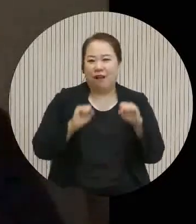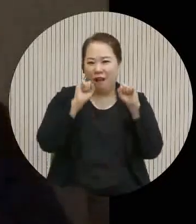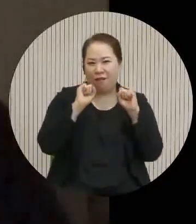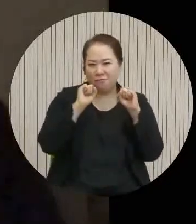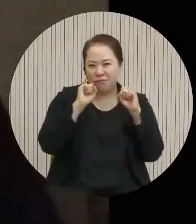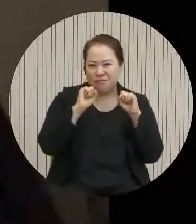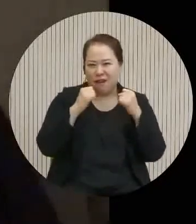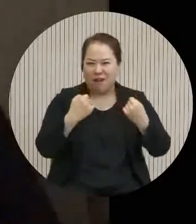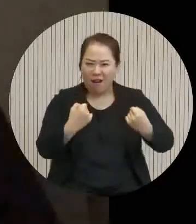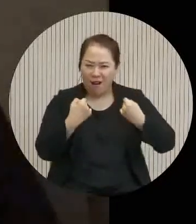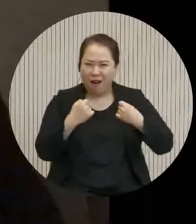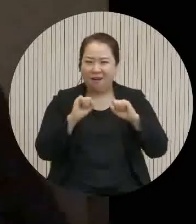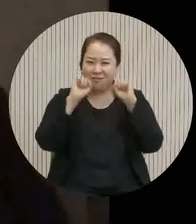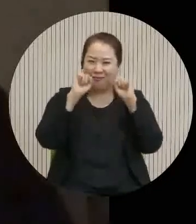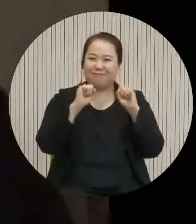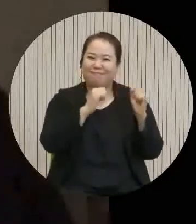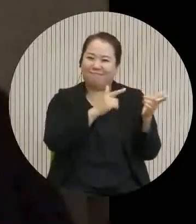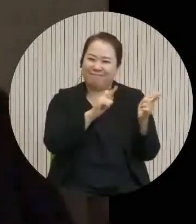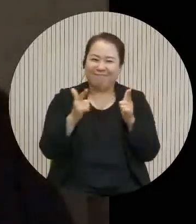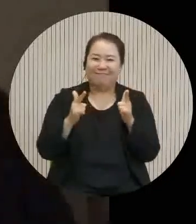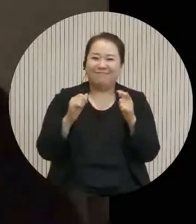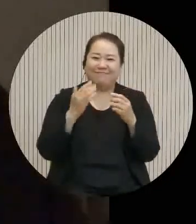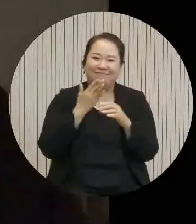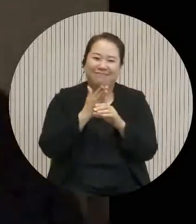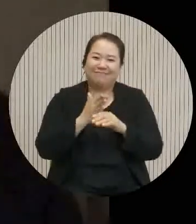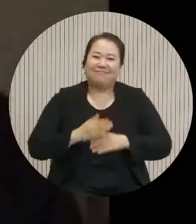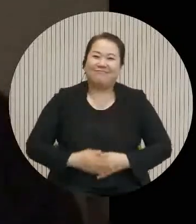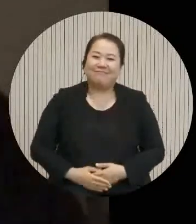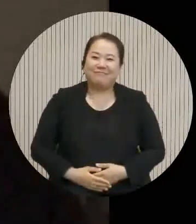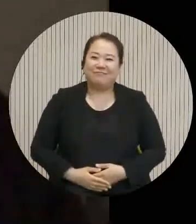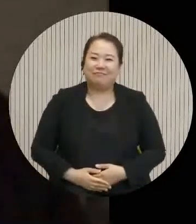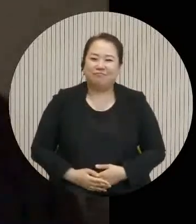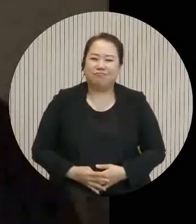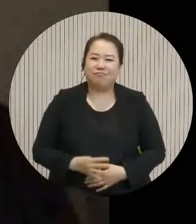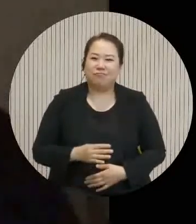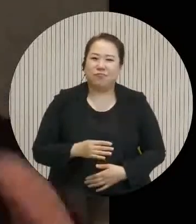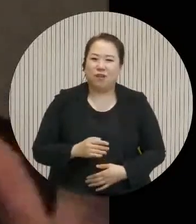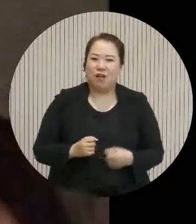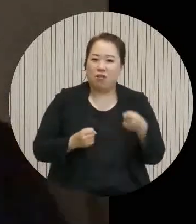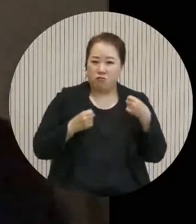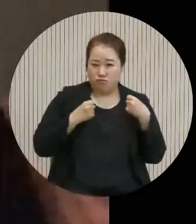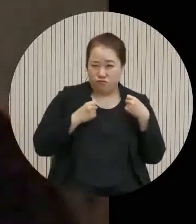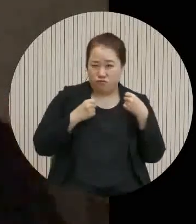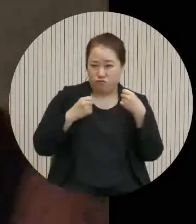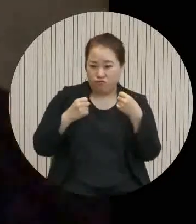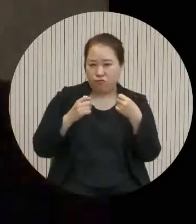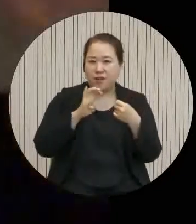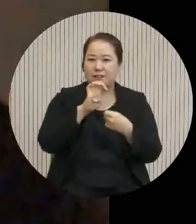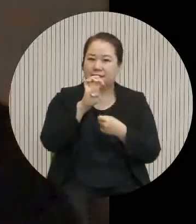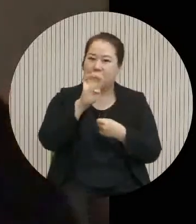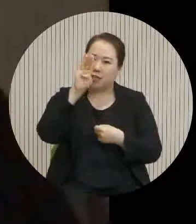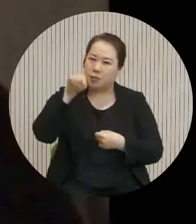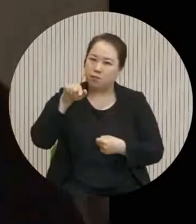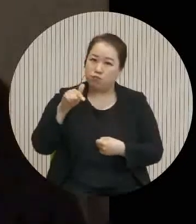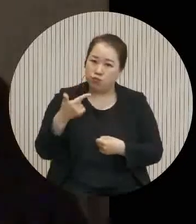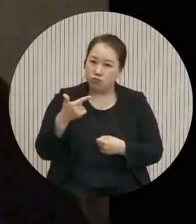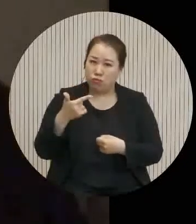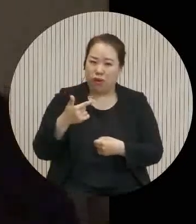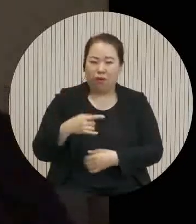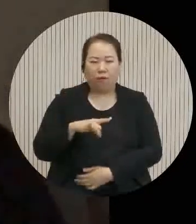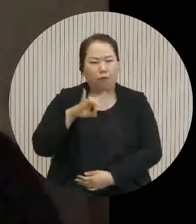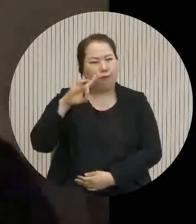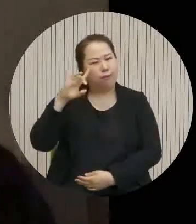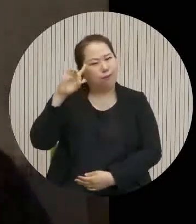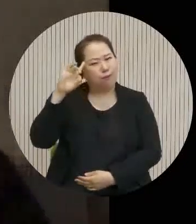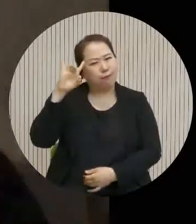best gym in the world. So I drove that ride 40 minutes a week, and the ride is boring.